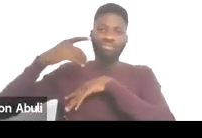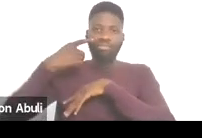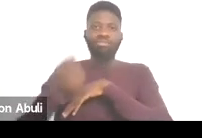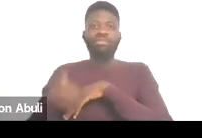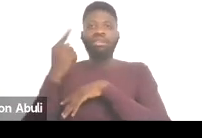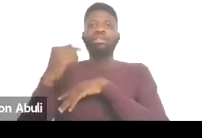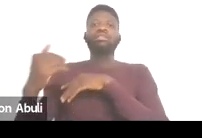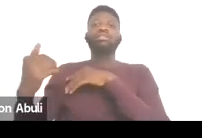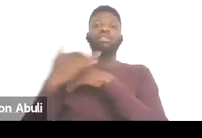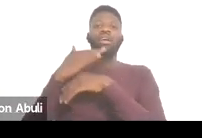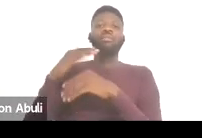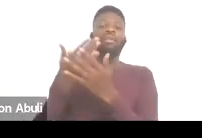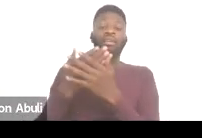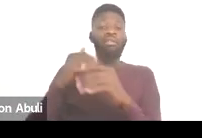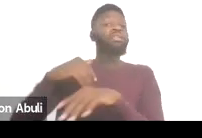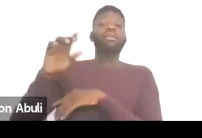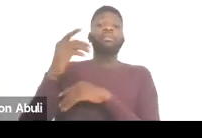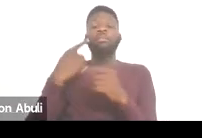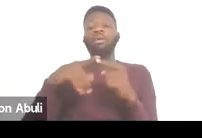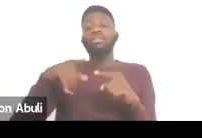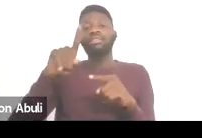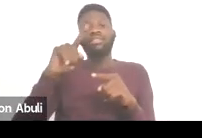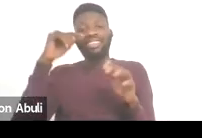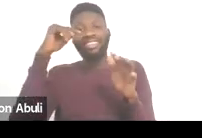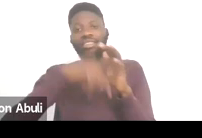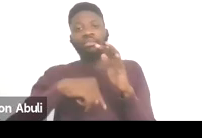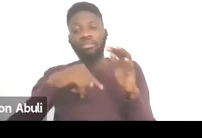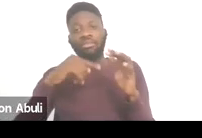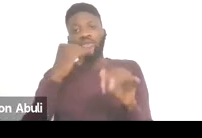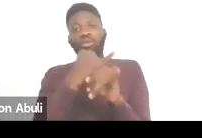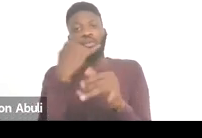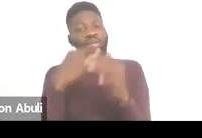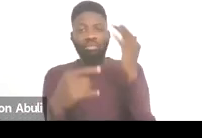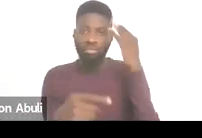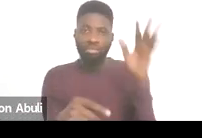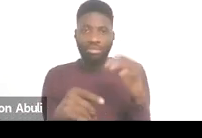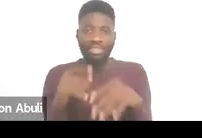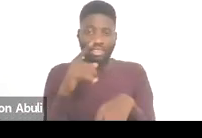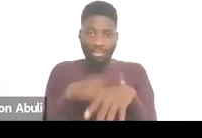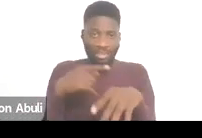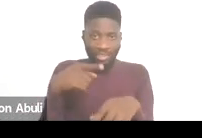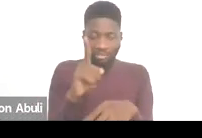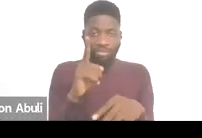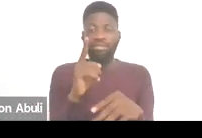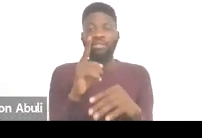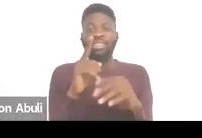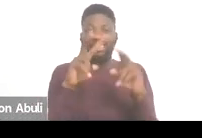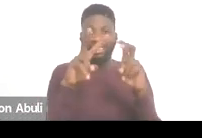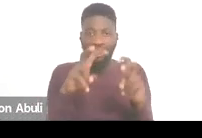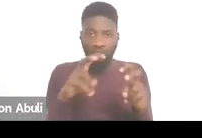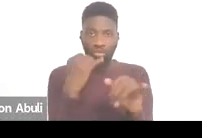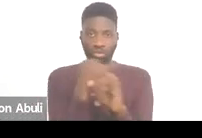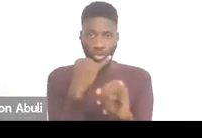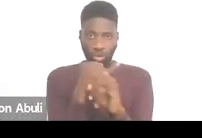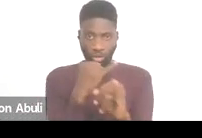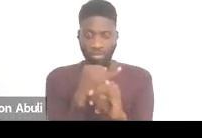application. And keeping yourself accountable during your devoted time for job search is that you have a